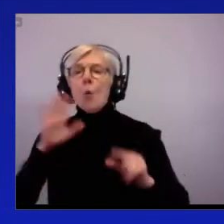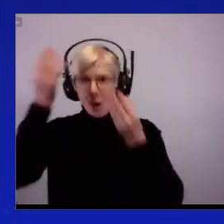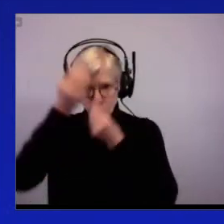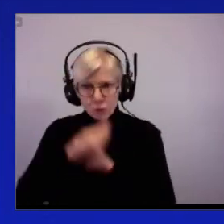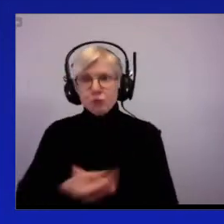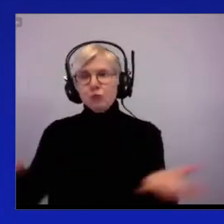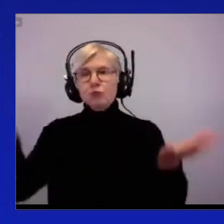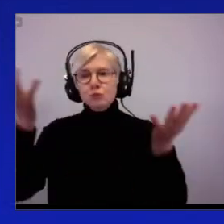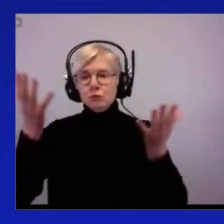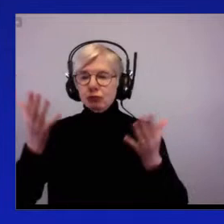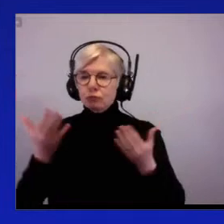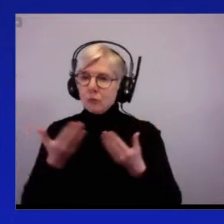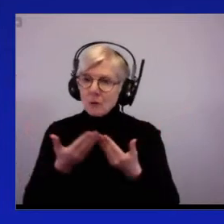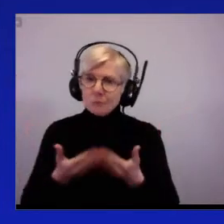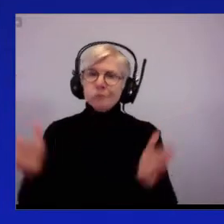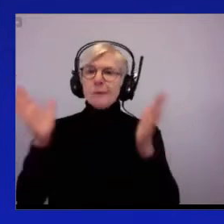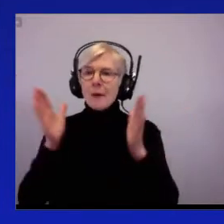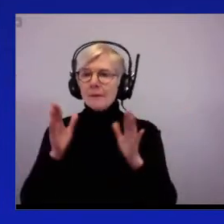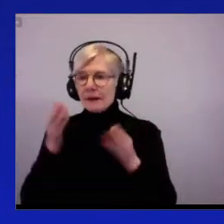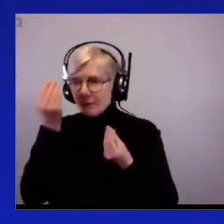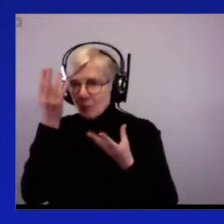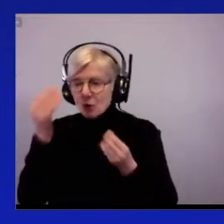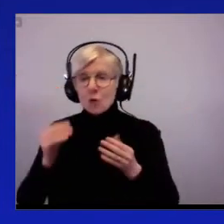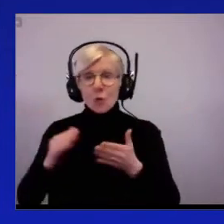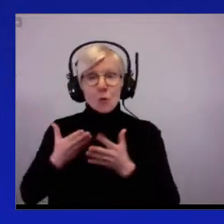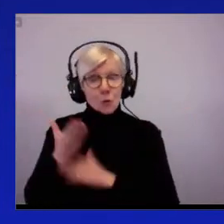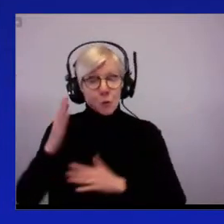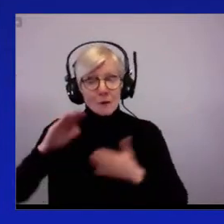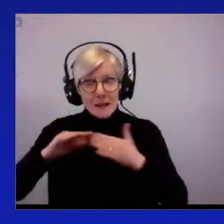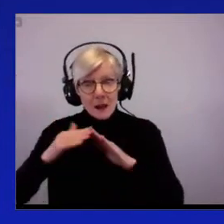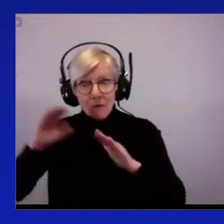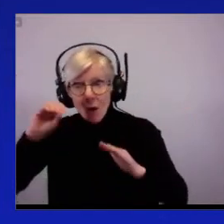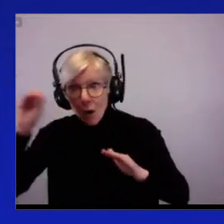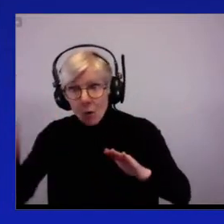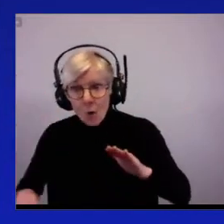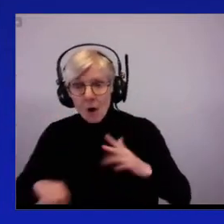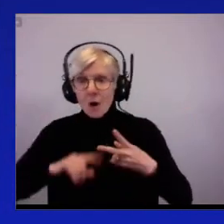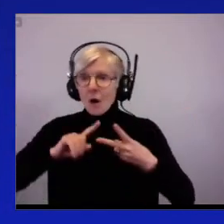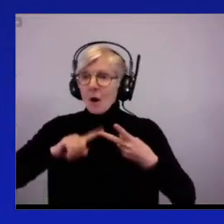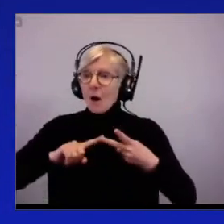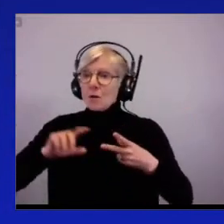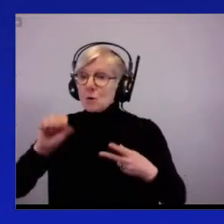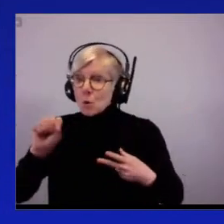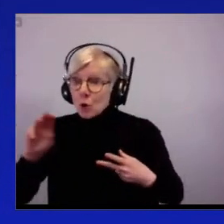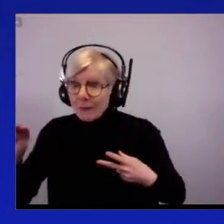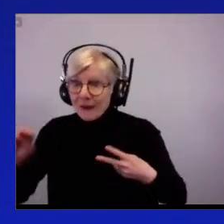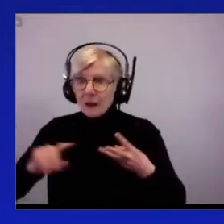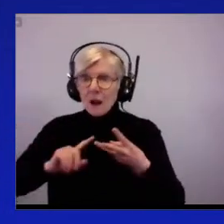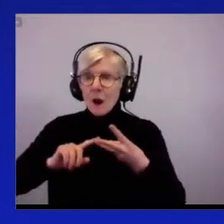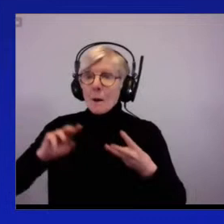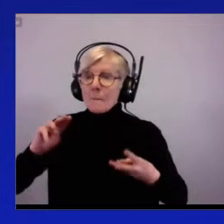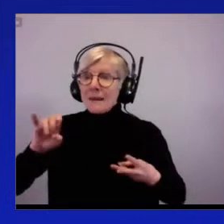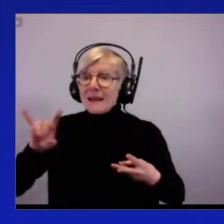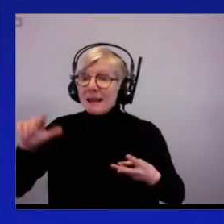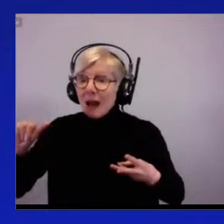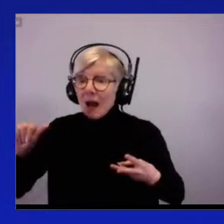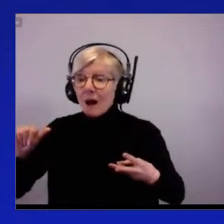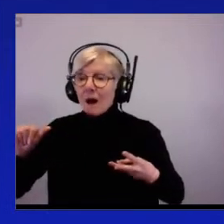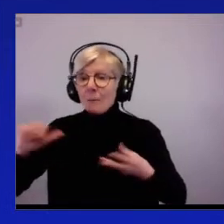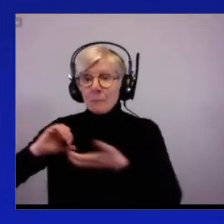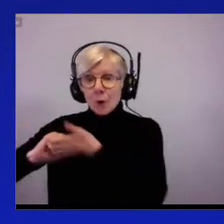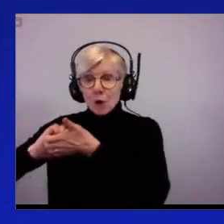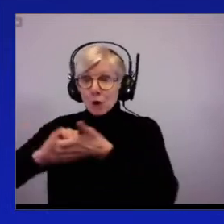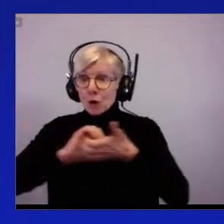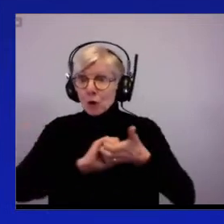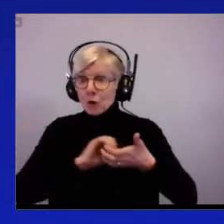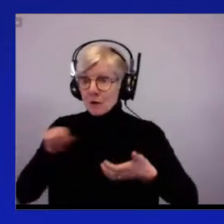communication strategies at the city, through our media groups, with our media partners that will be asking